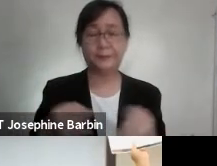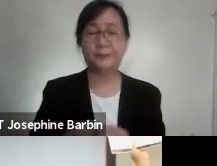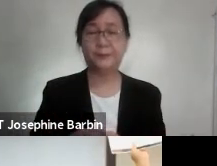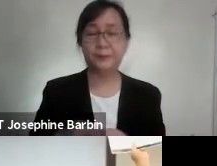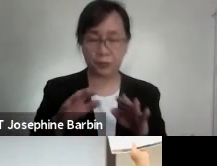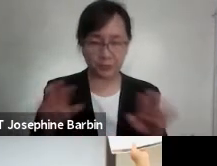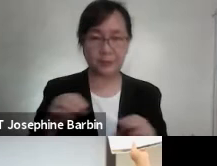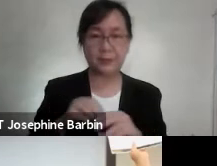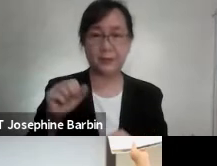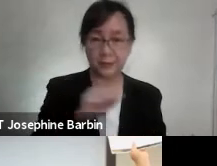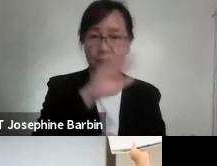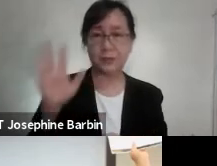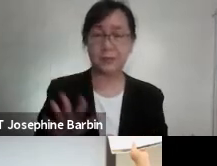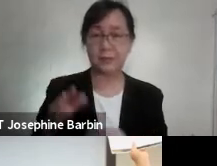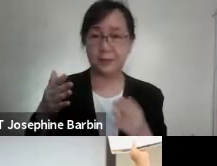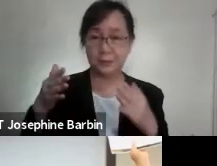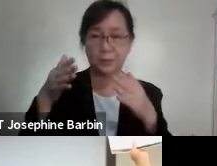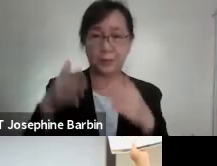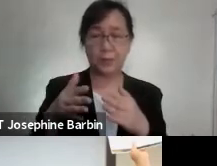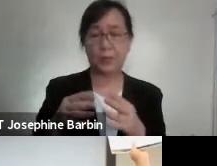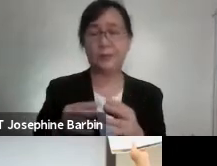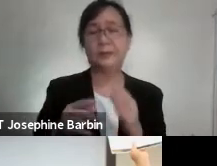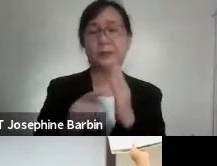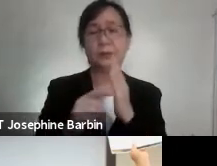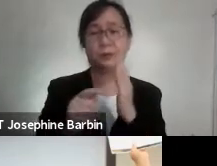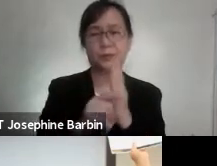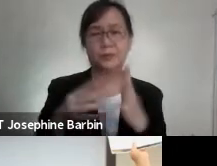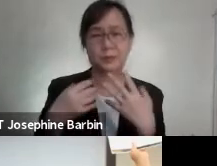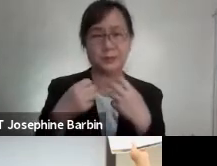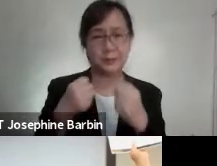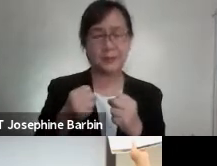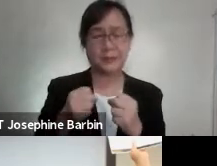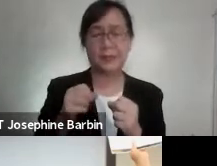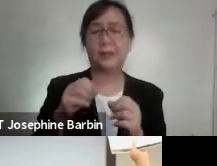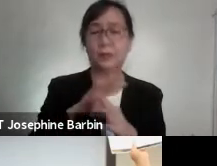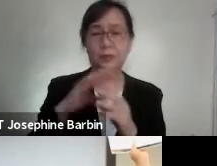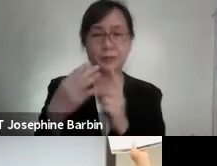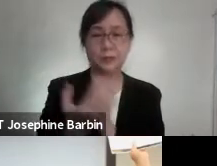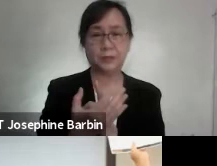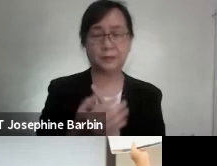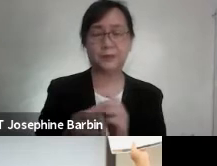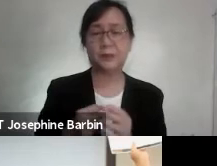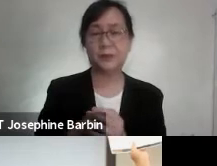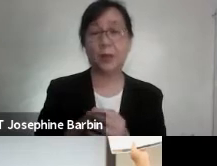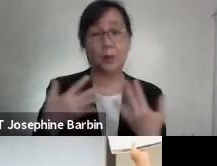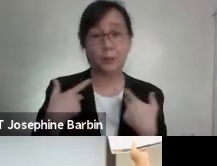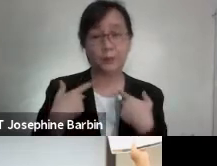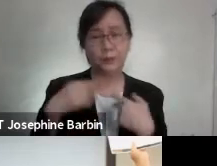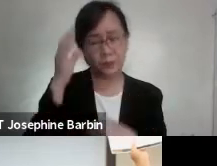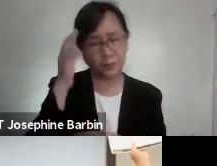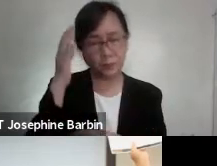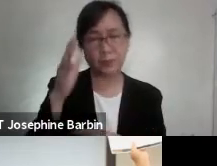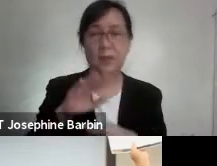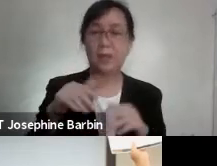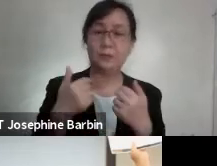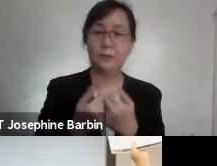Children in Asia particularly value technology's role in strengthening their culture. So whilst they have some concerns about the ways